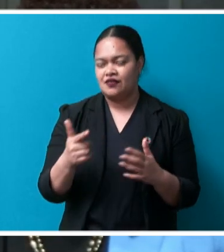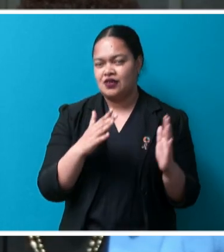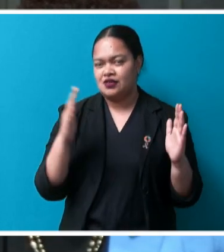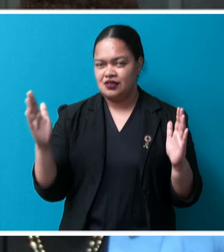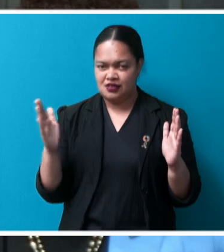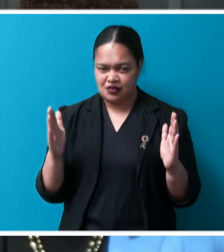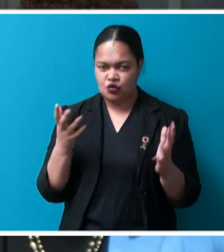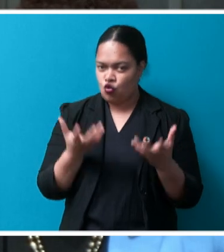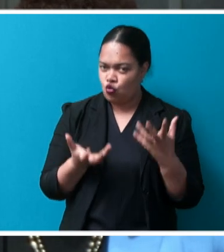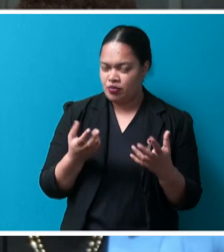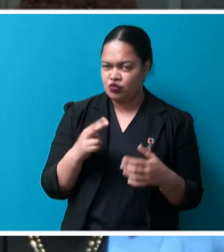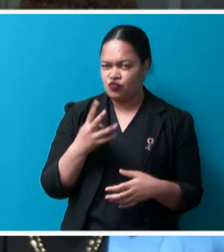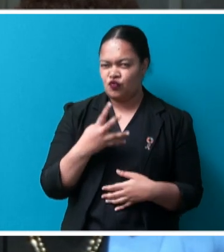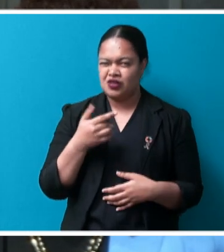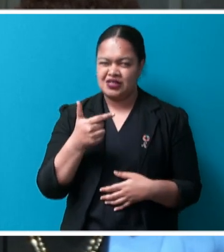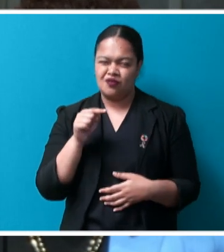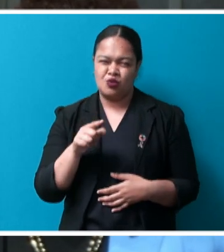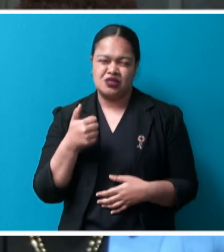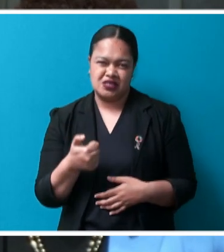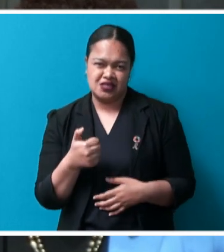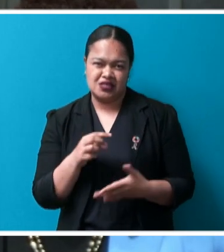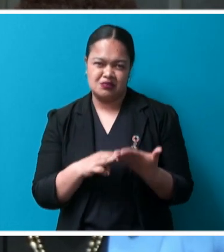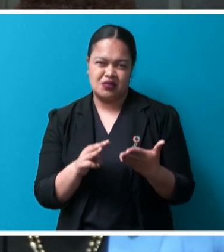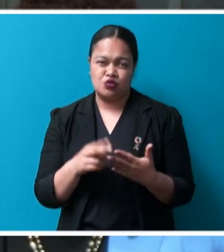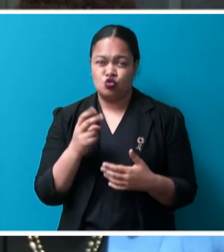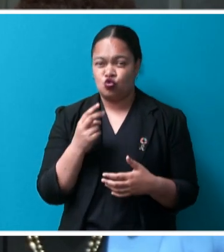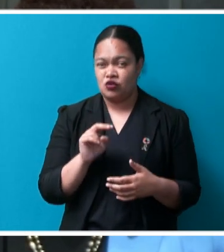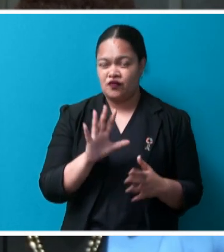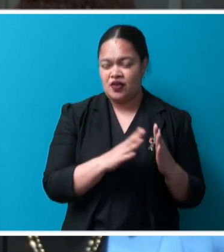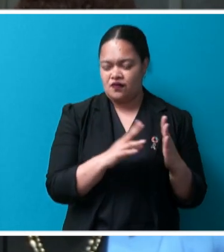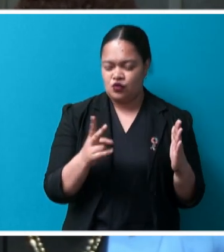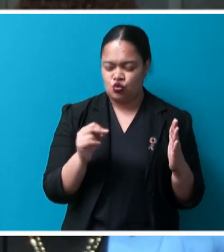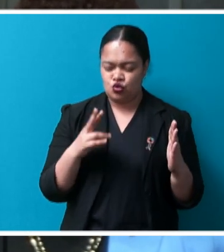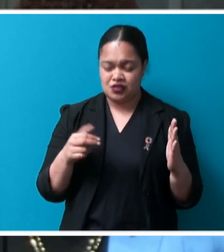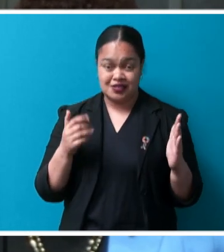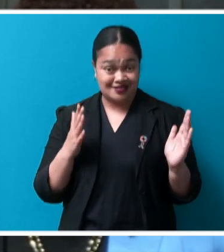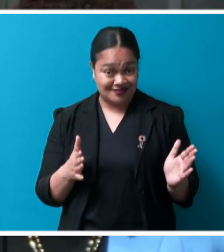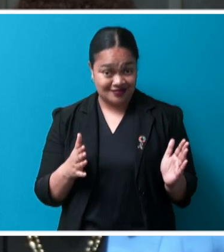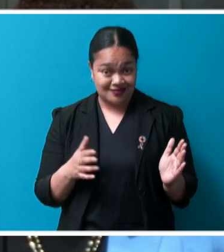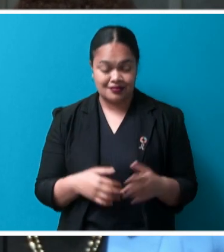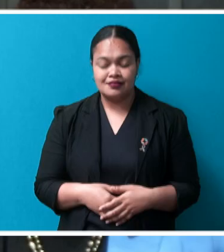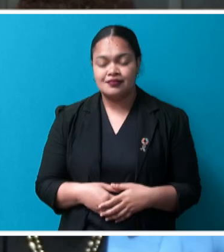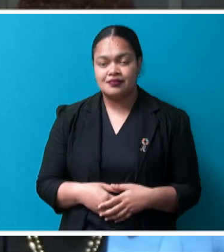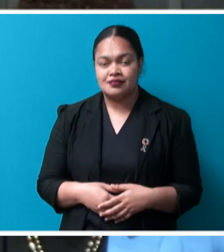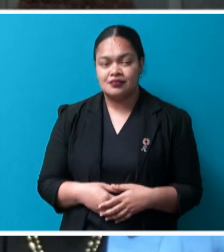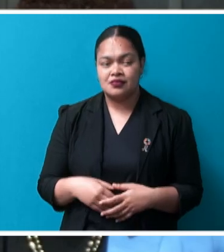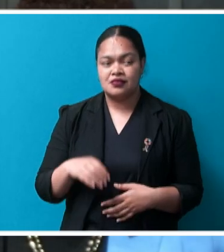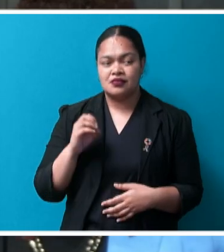to 47.6 million in 2025-2026, and 46.08 million